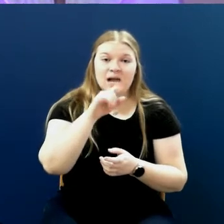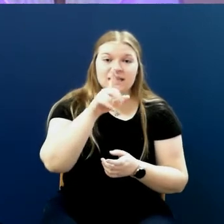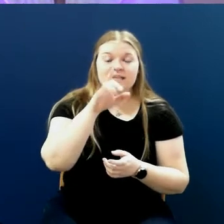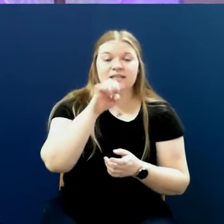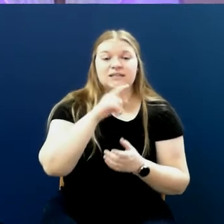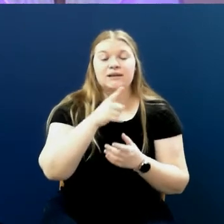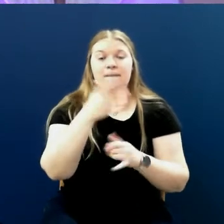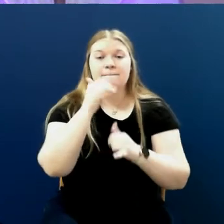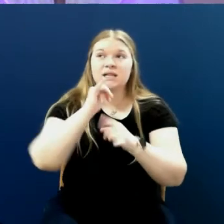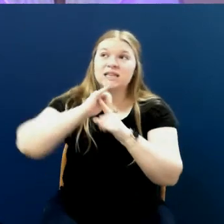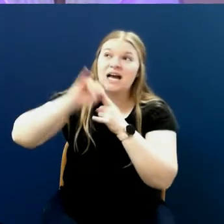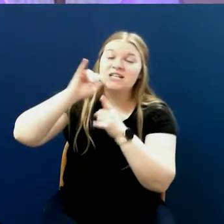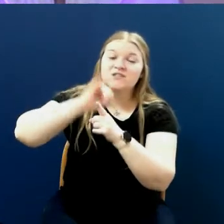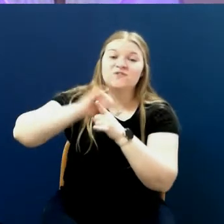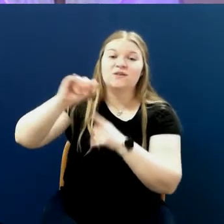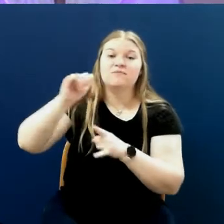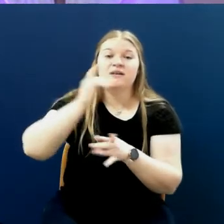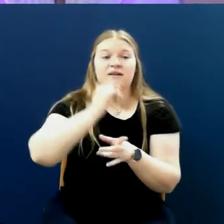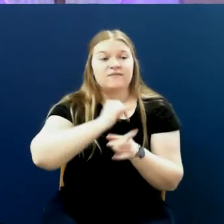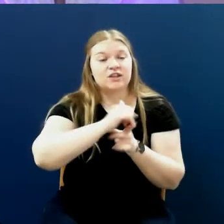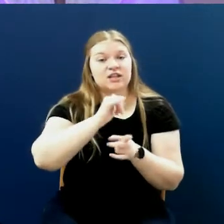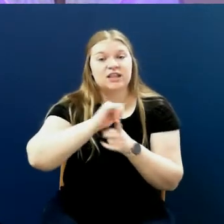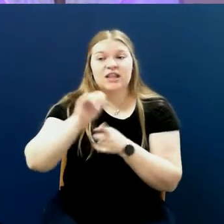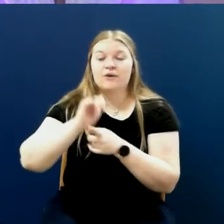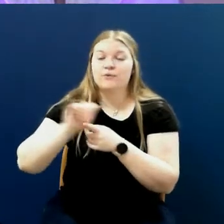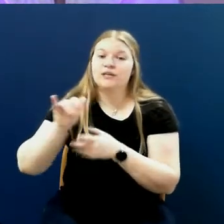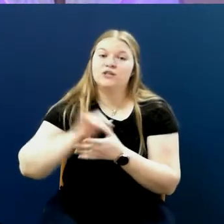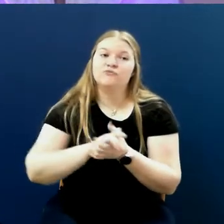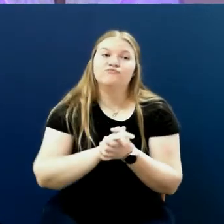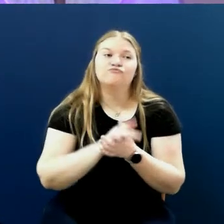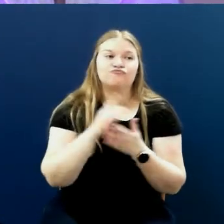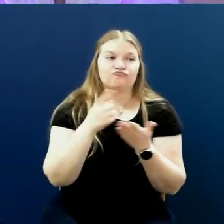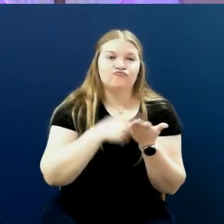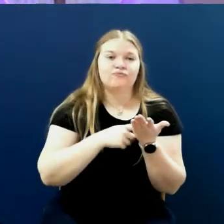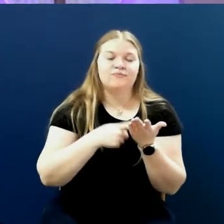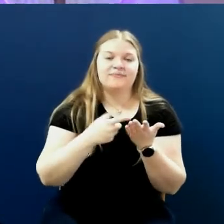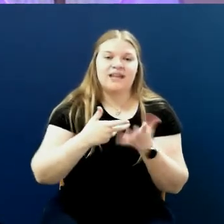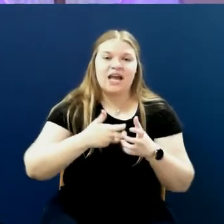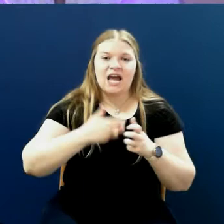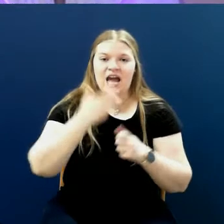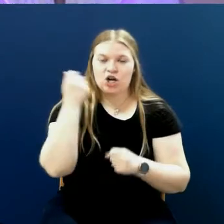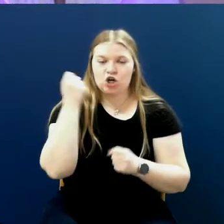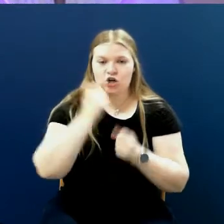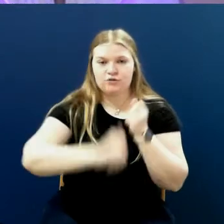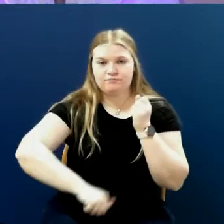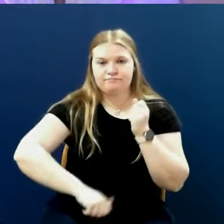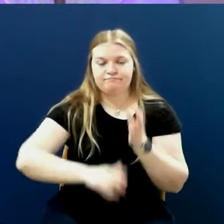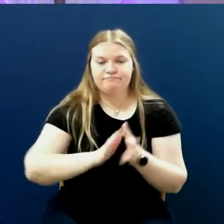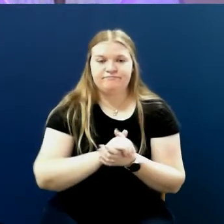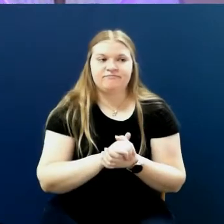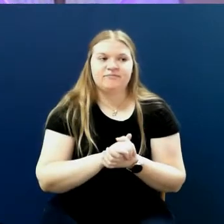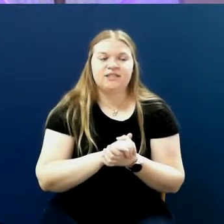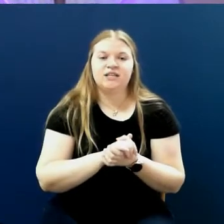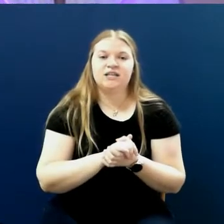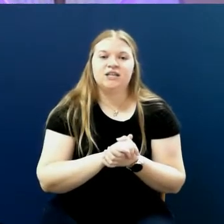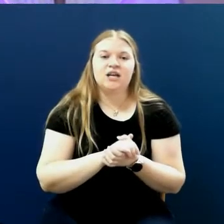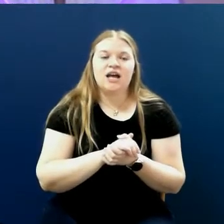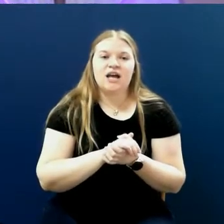filthy language out of your mouth. So let's talk about anger for a moment. Anger is this